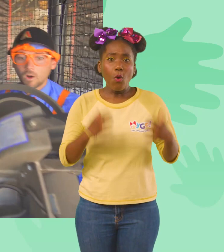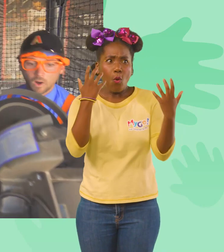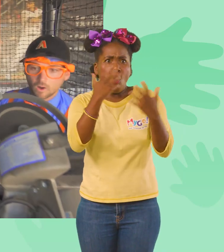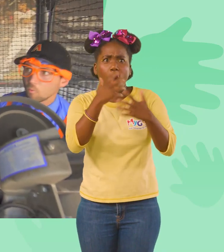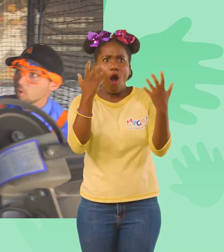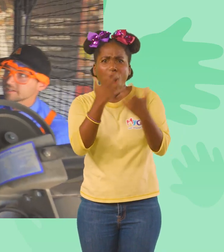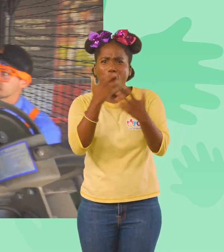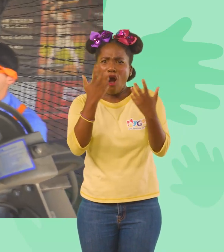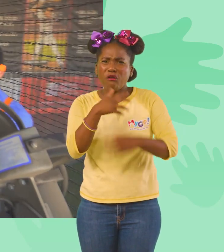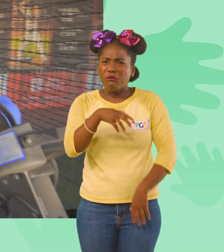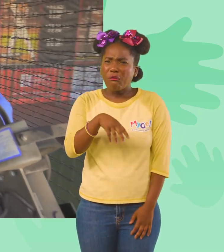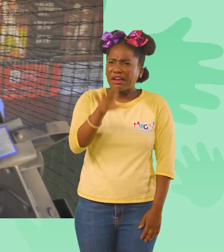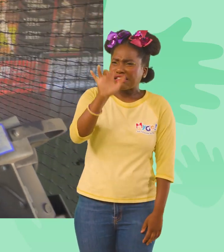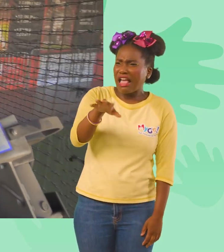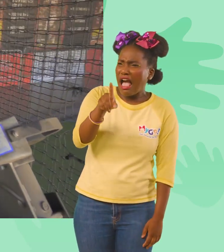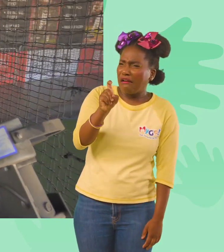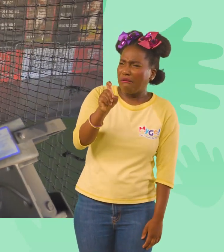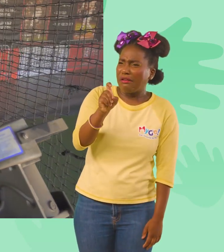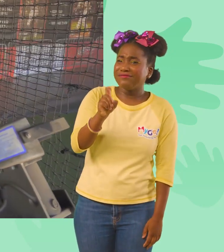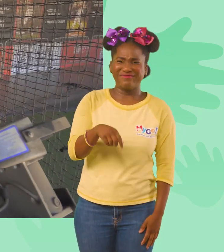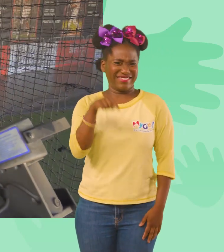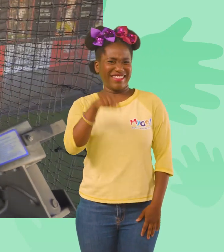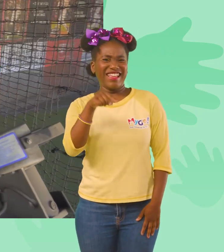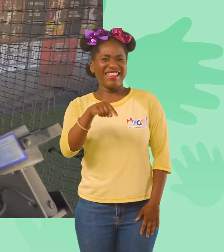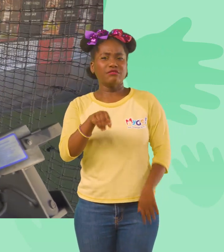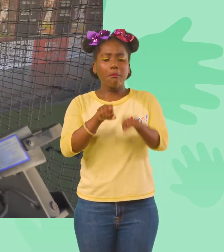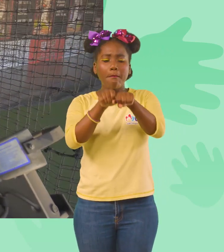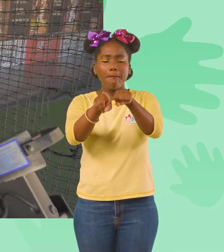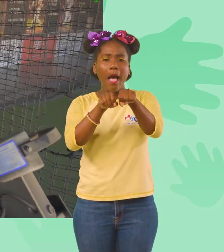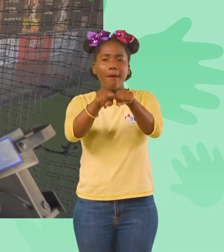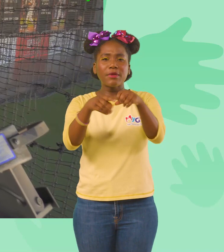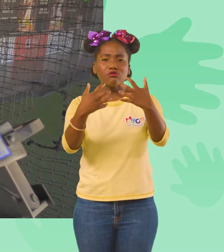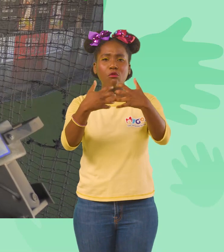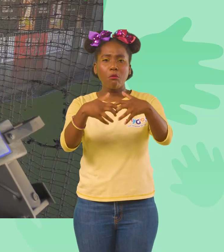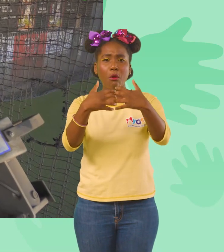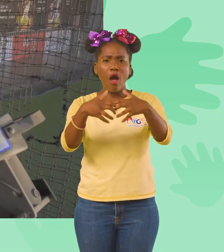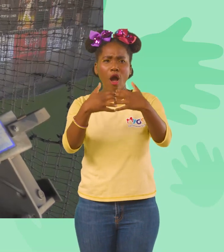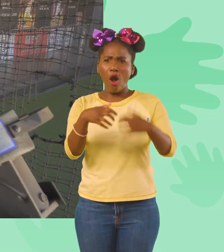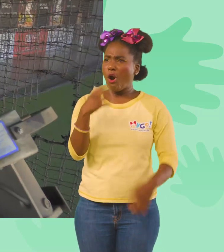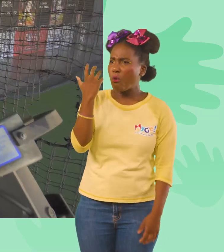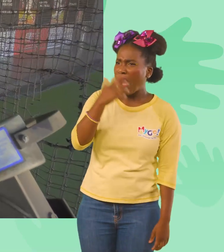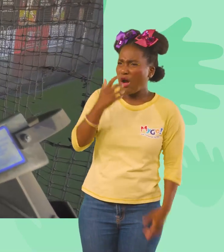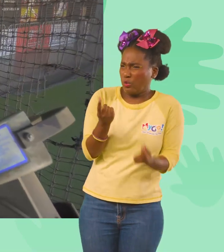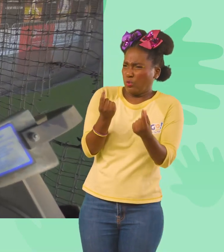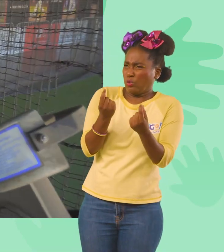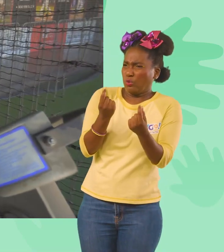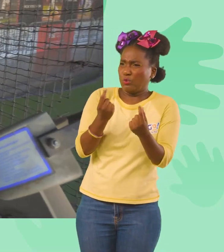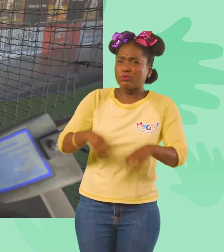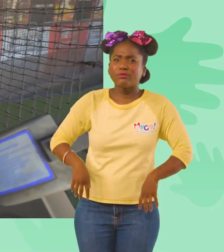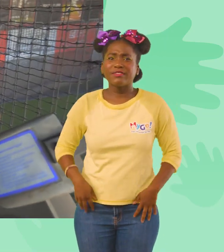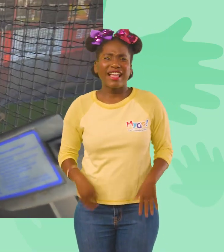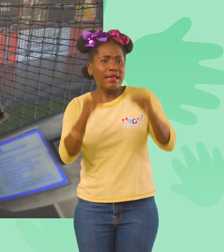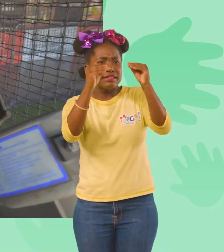Whoa, what is this thing? Hey, Blippi, this is the pitching machine. Ooh, the pitching machine? What does it do? It